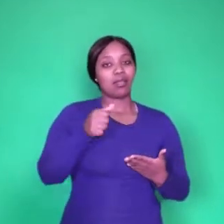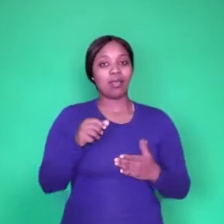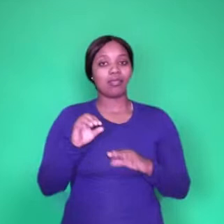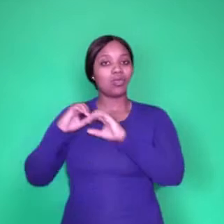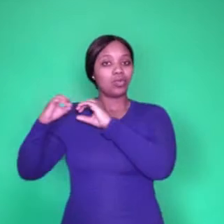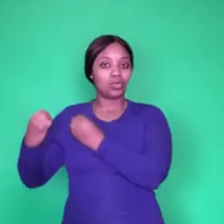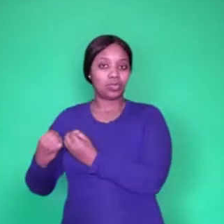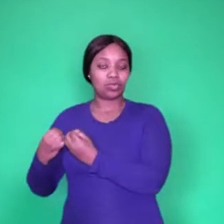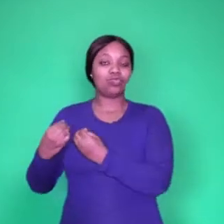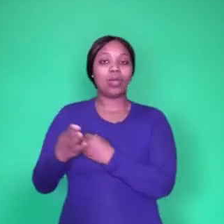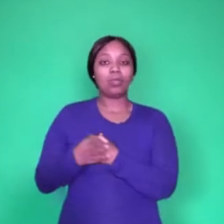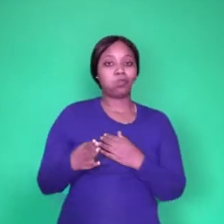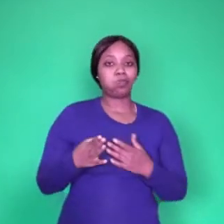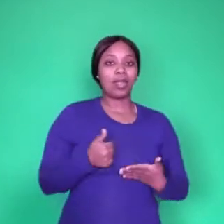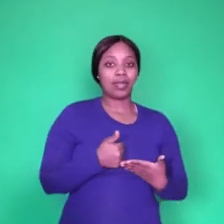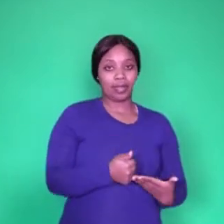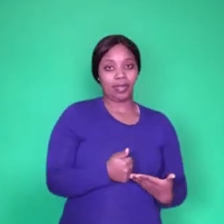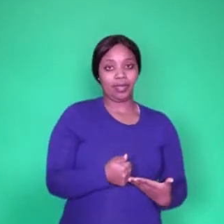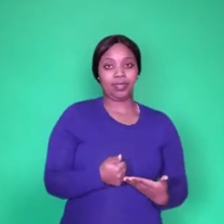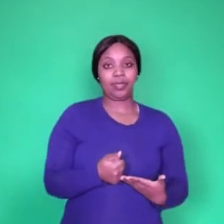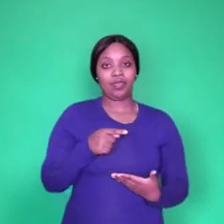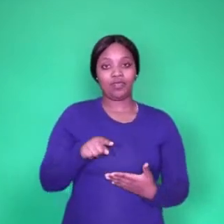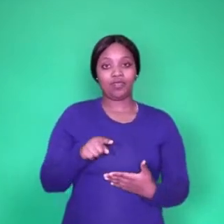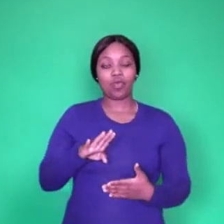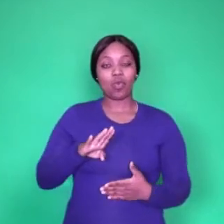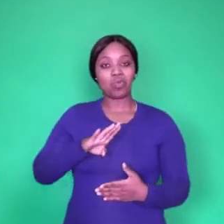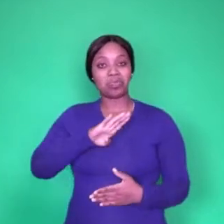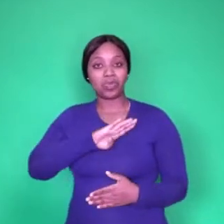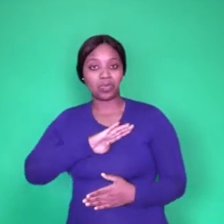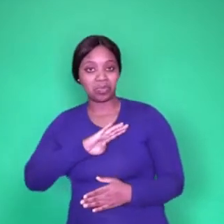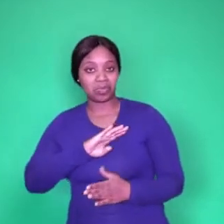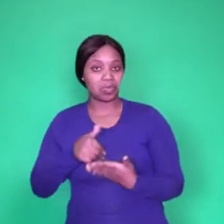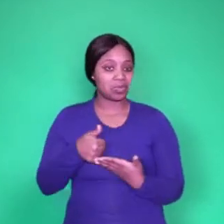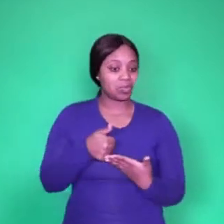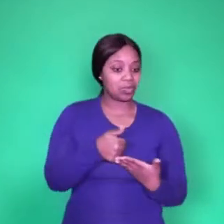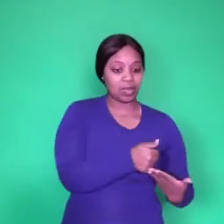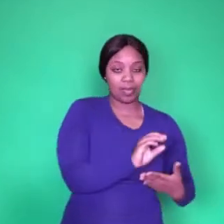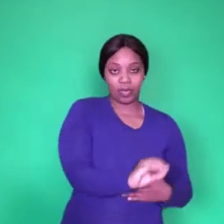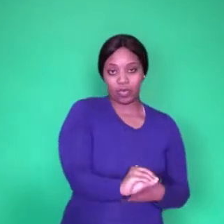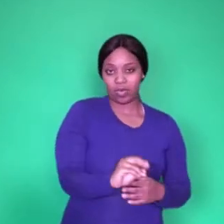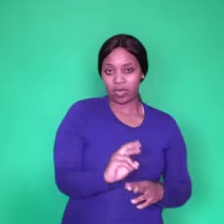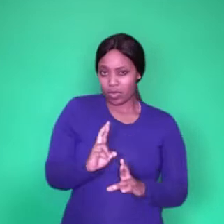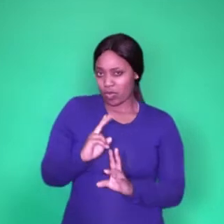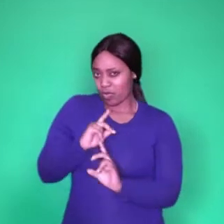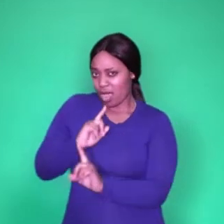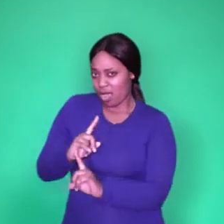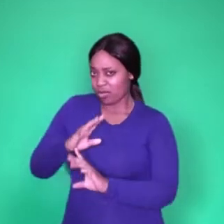purposes of humanitarian assistance. I hope that answers the question.